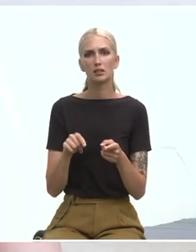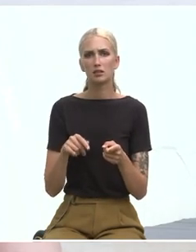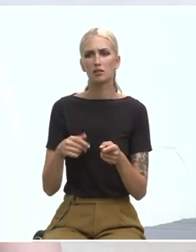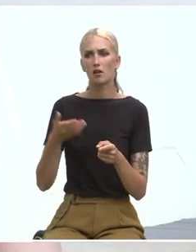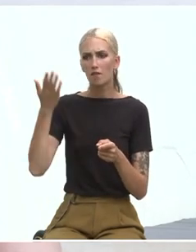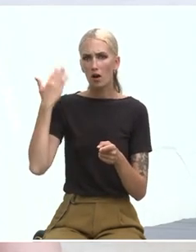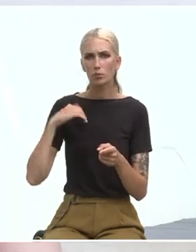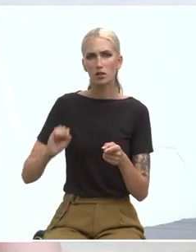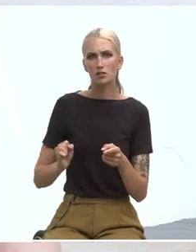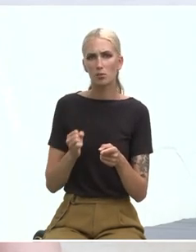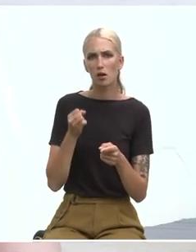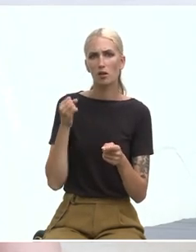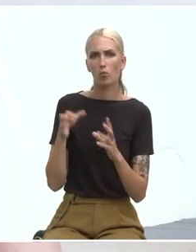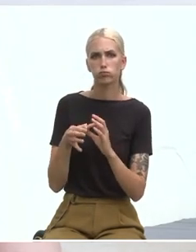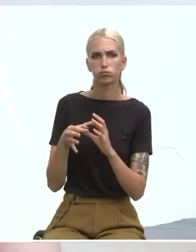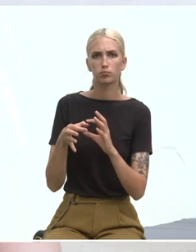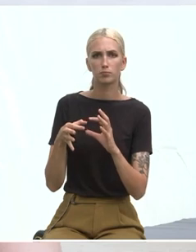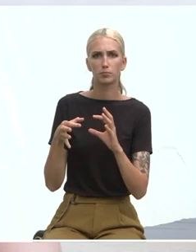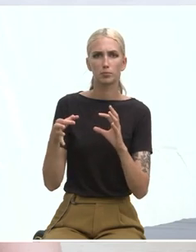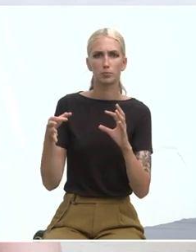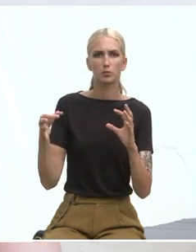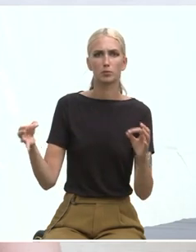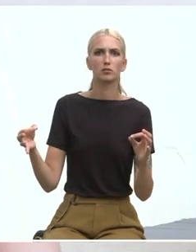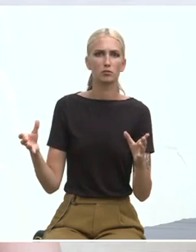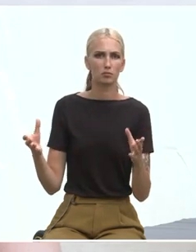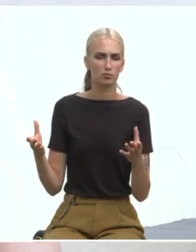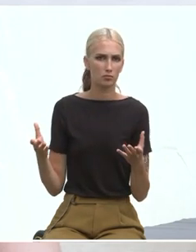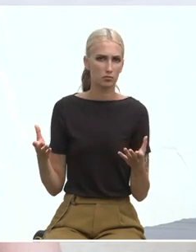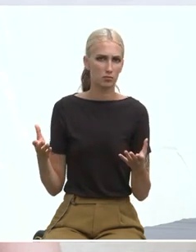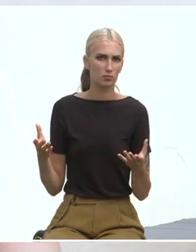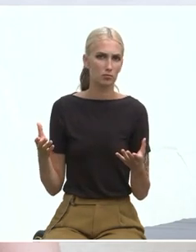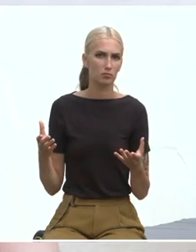our own friends, and our friends are our partner's friends. And